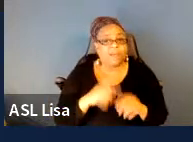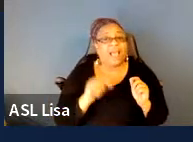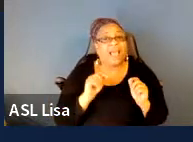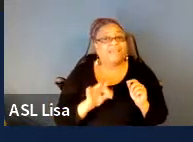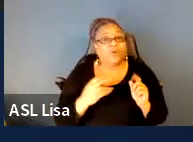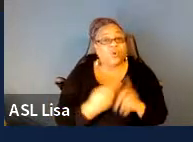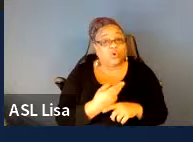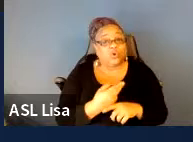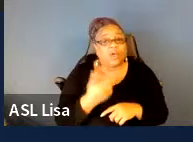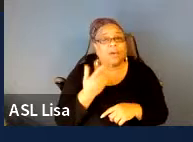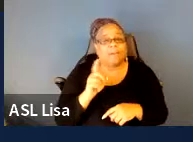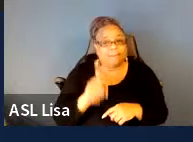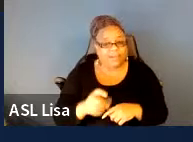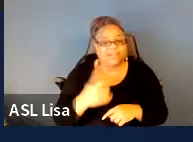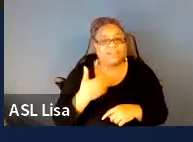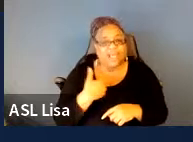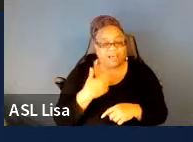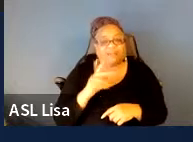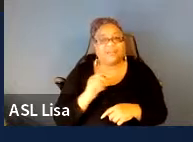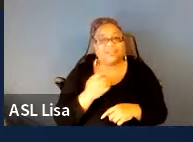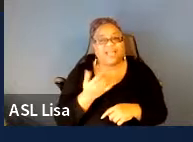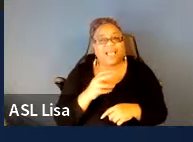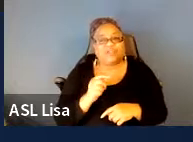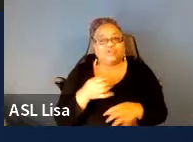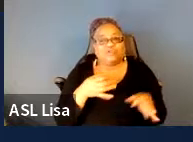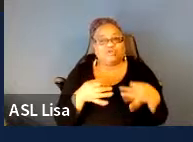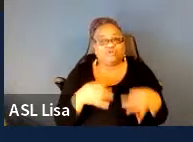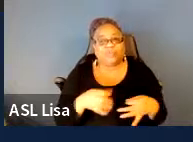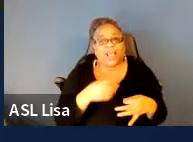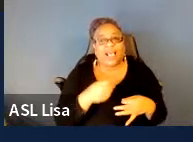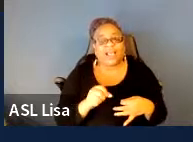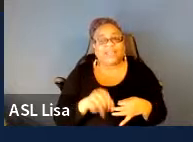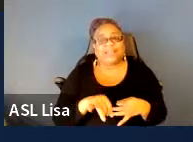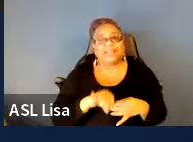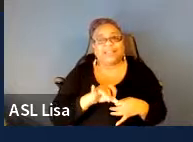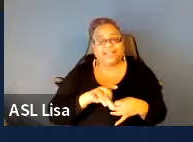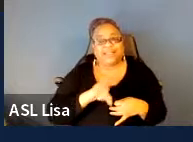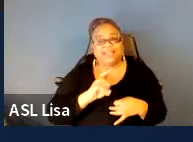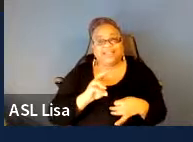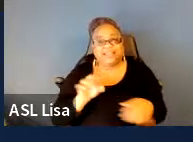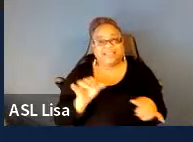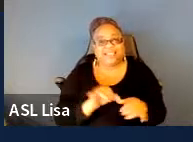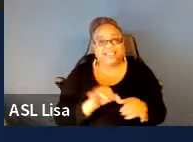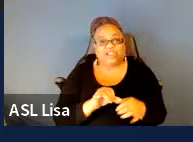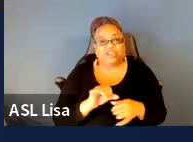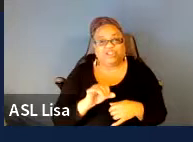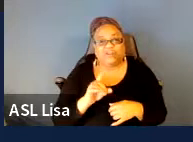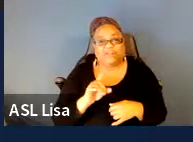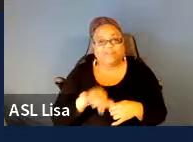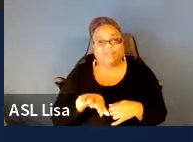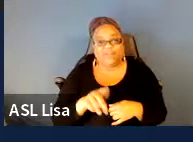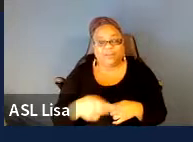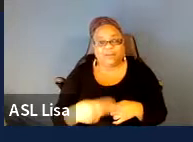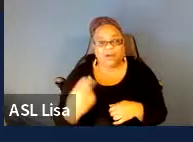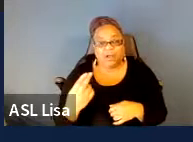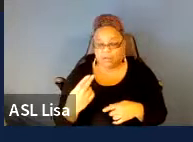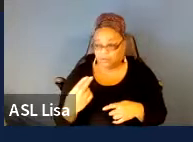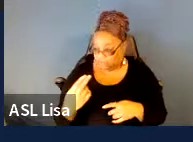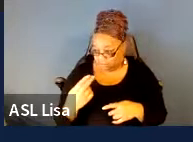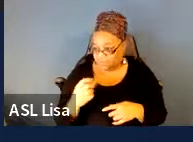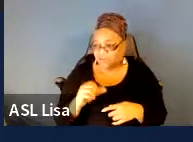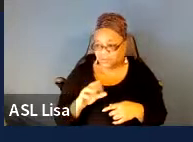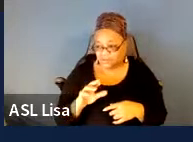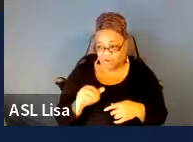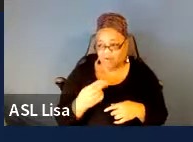to have the text descriptor and the 6-inch field height. Thank you, Sarah. That's very important to remember. Yeah, that's a